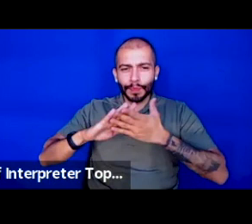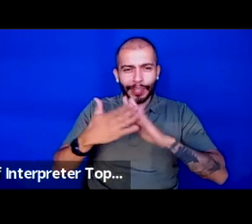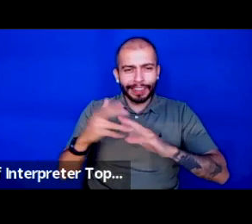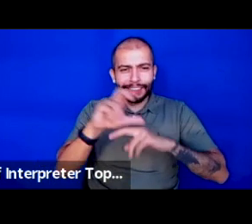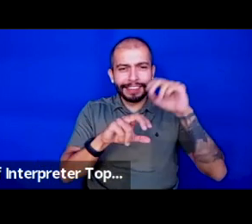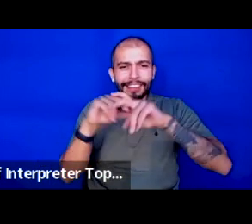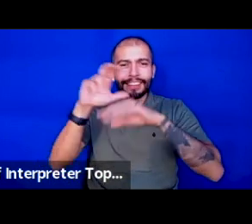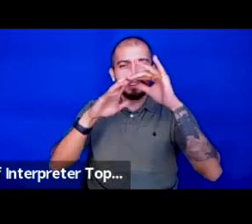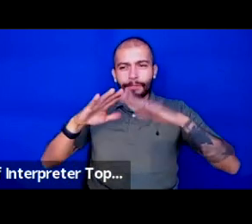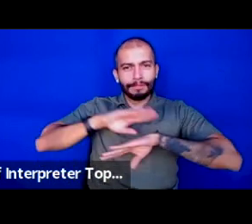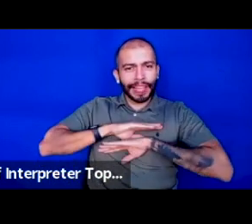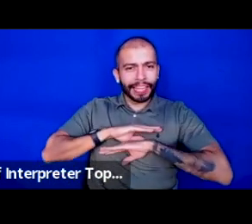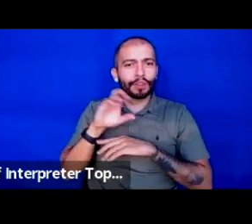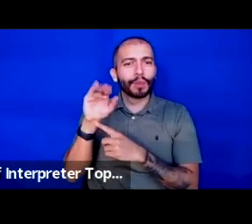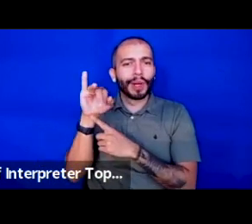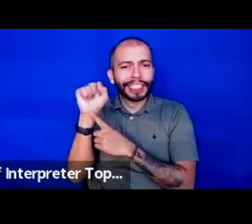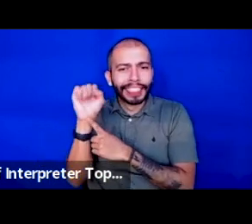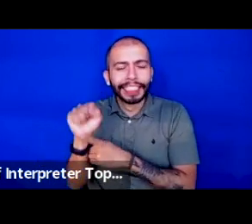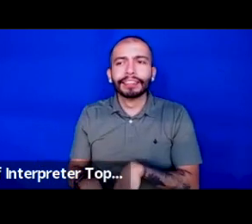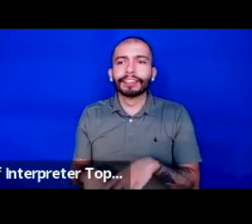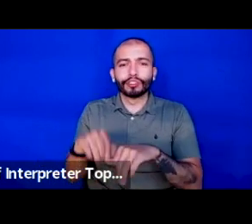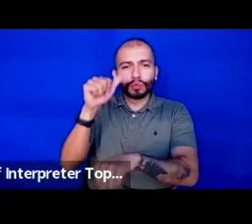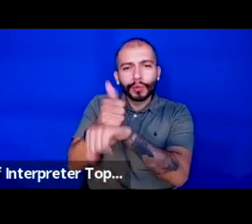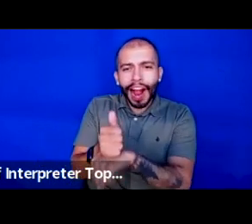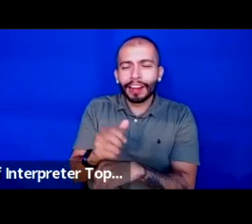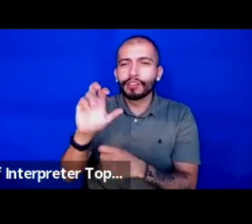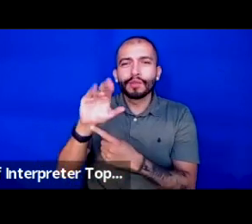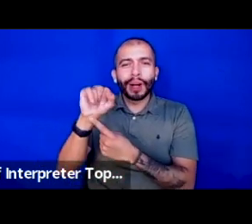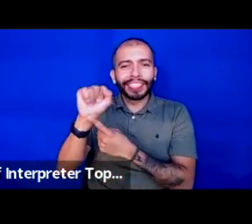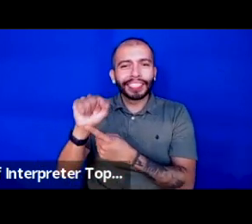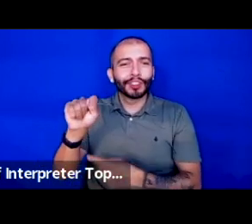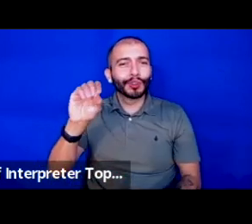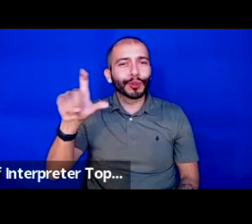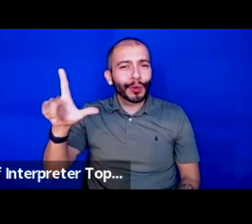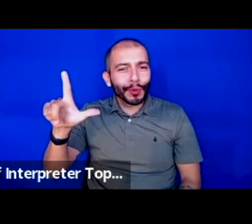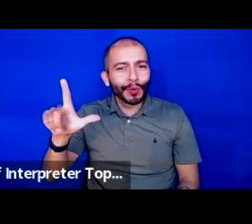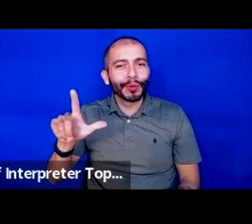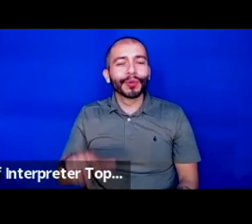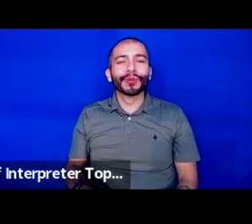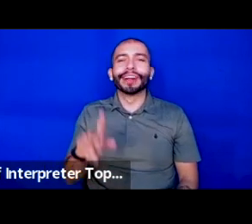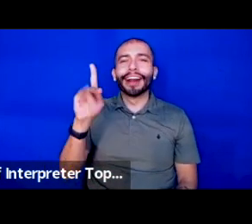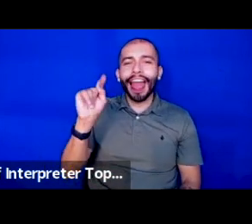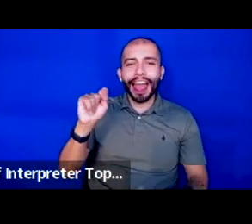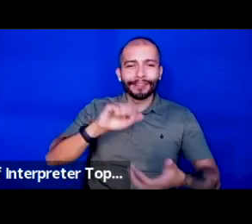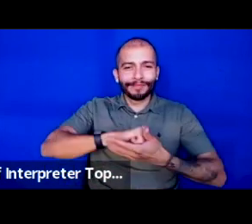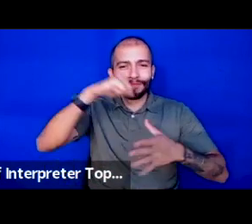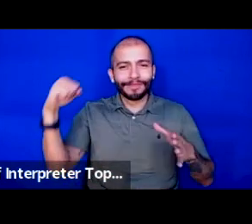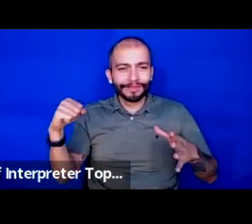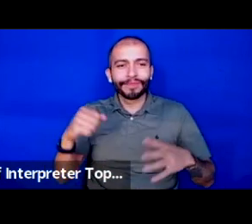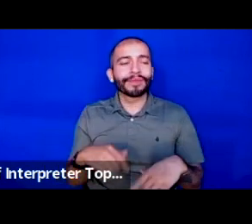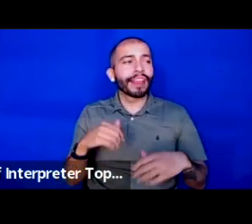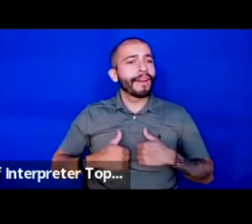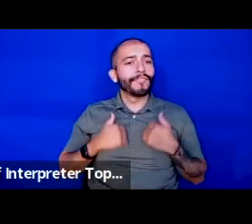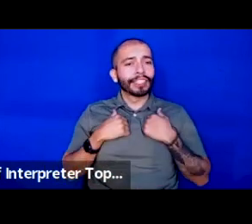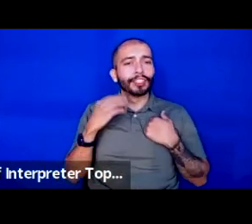crisis toolkit, reorienting to emergency, and a lived experience showcase at the end. So wanting to keep